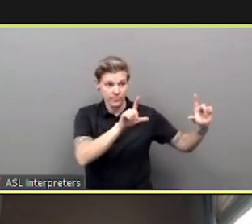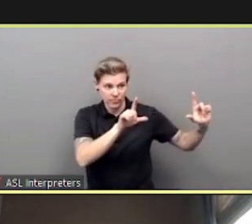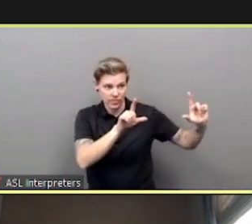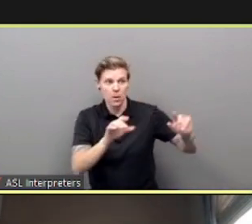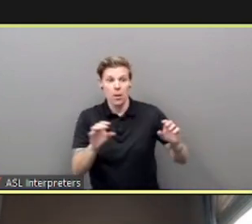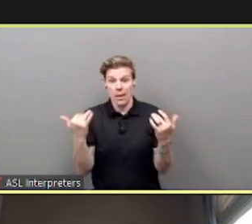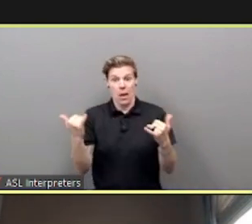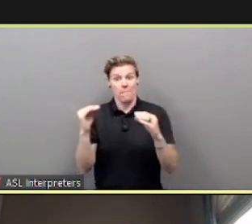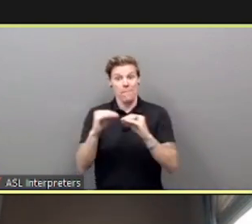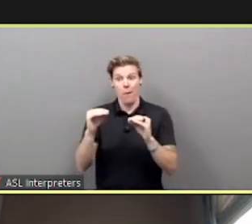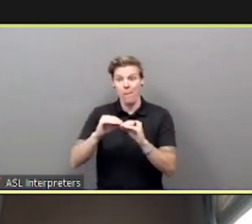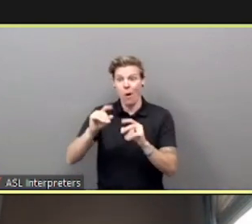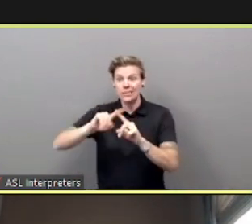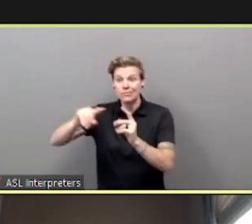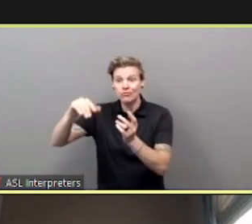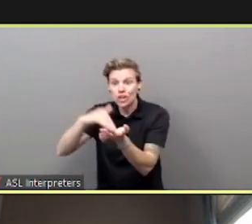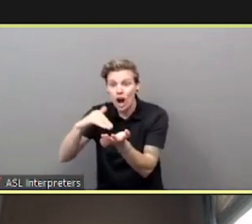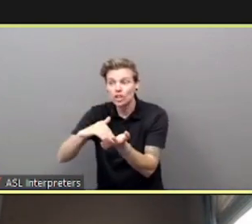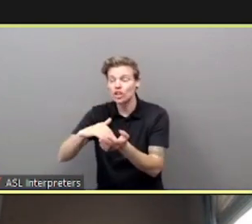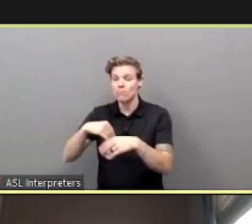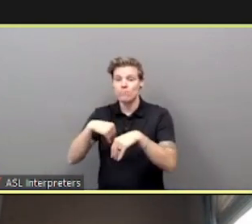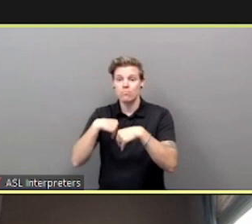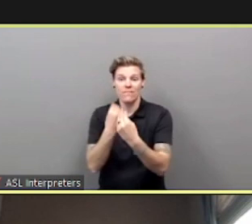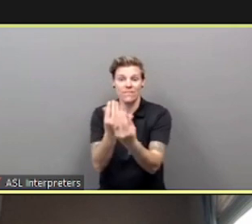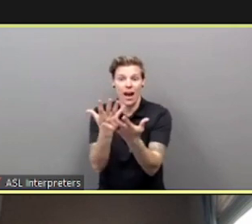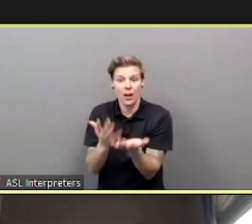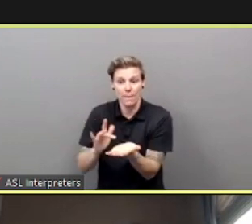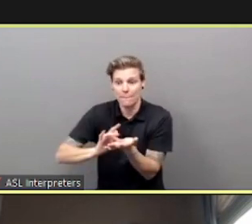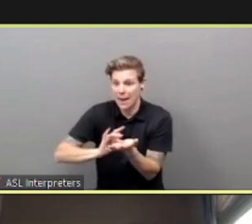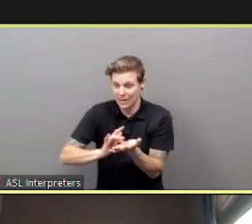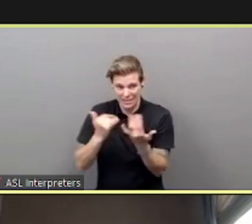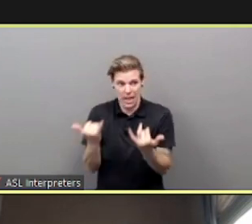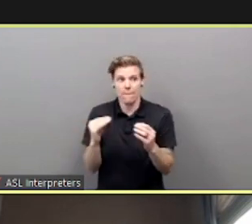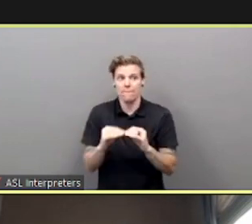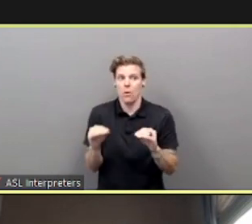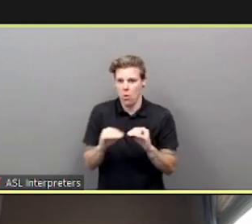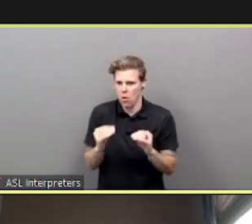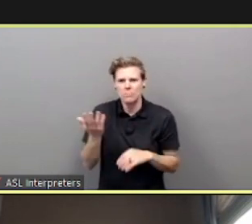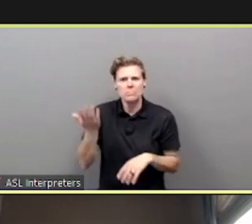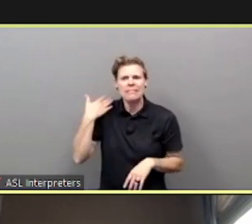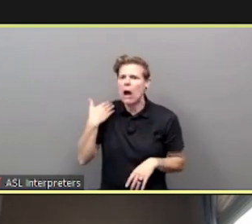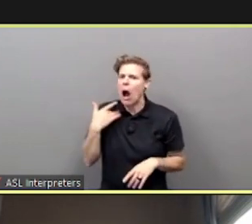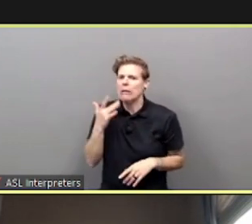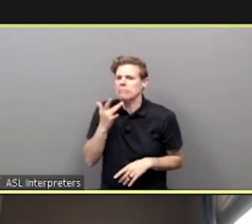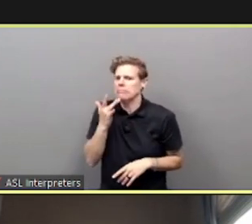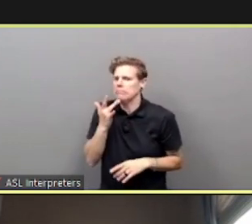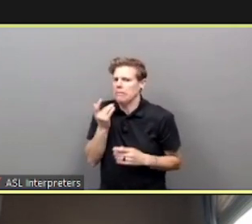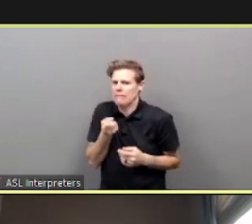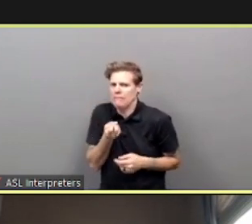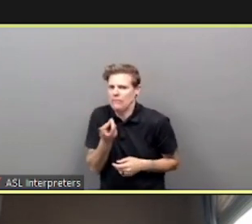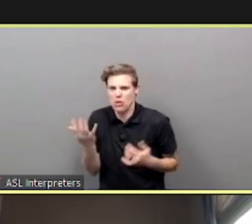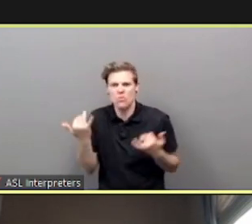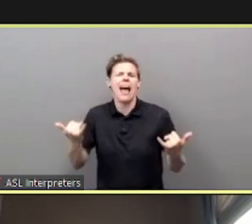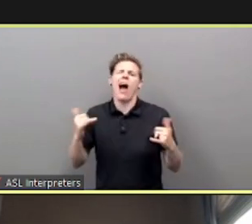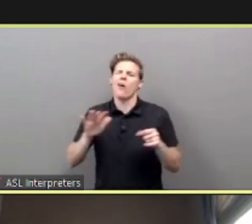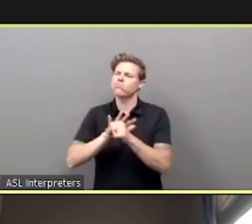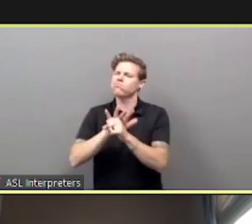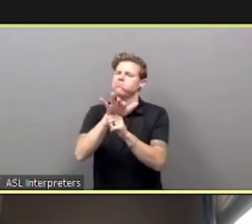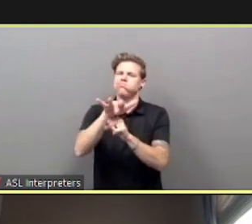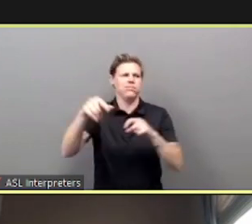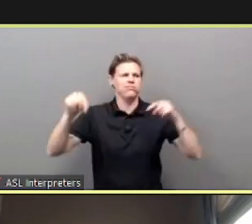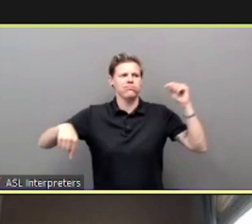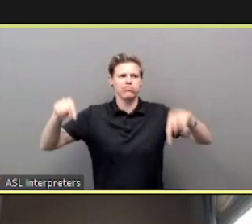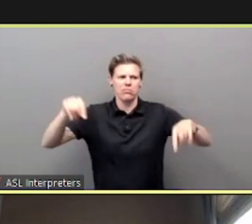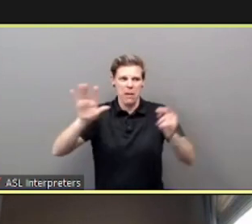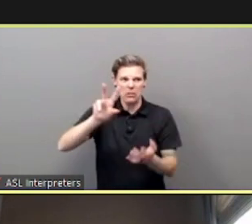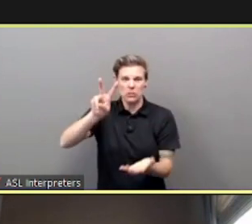just started. And so right now we're giving about 28,000 doses a week in New Mexico. The majority